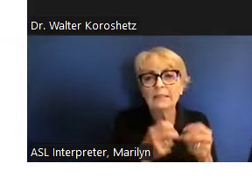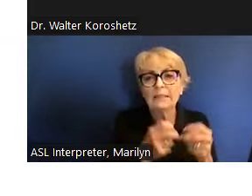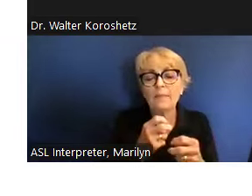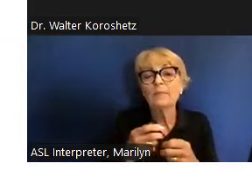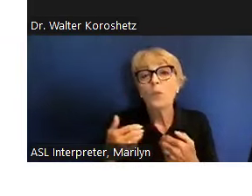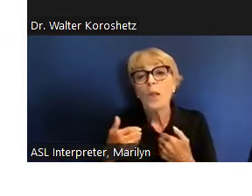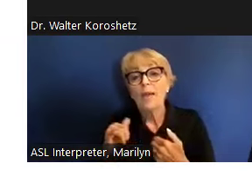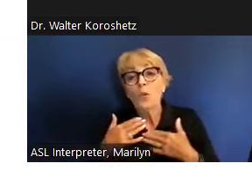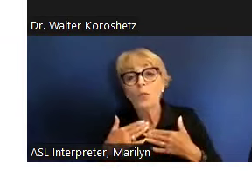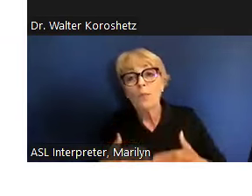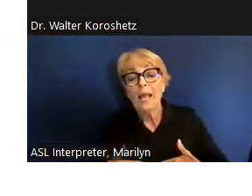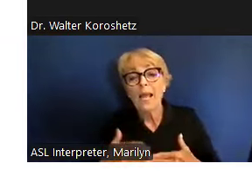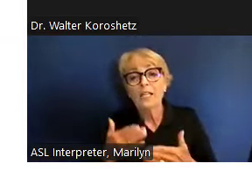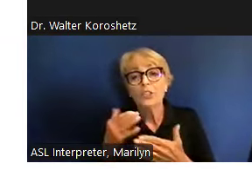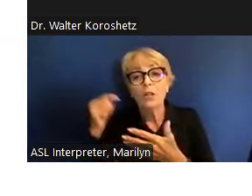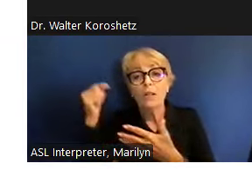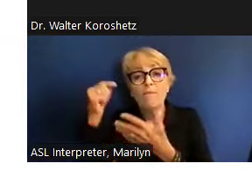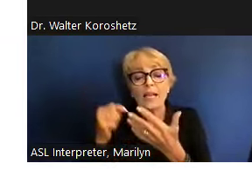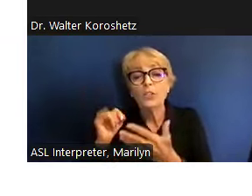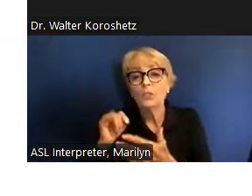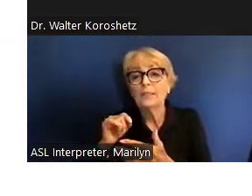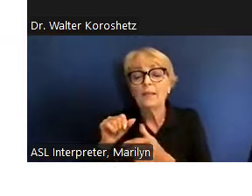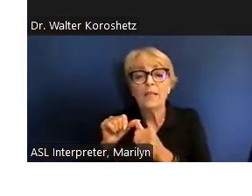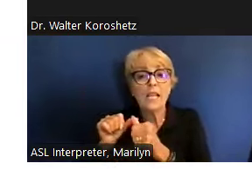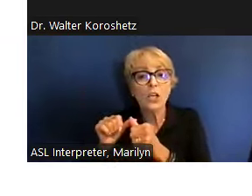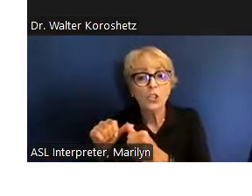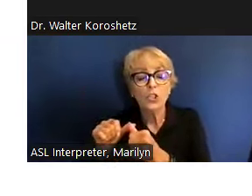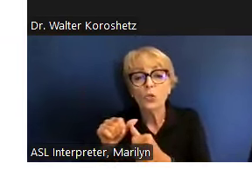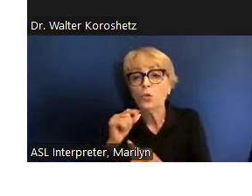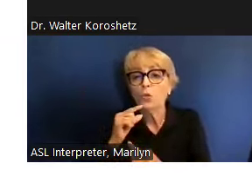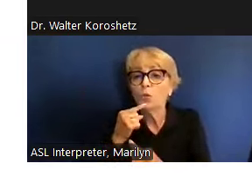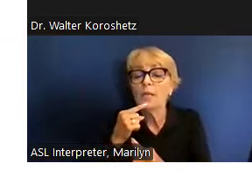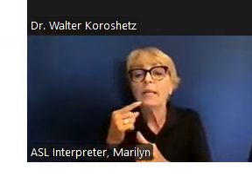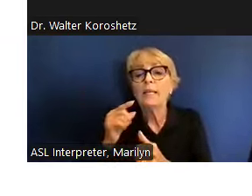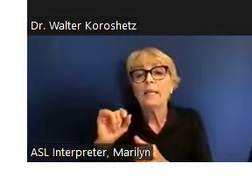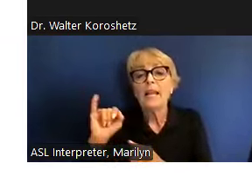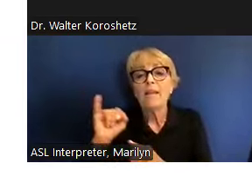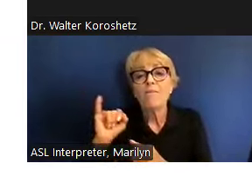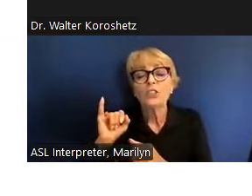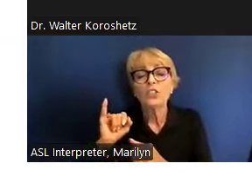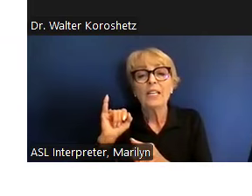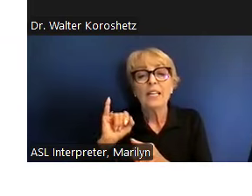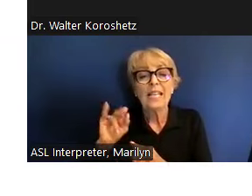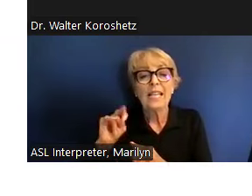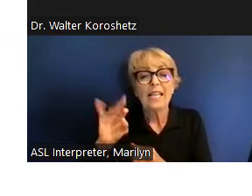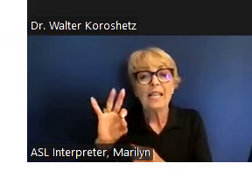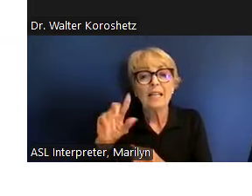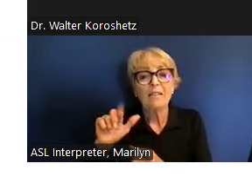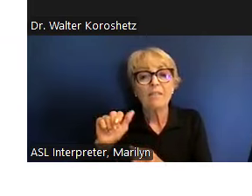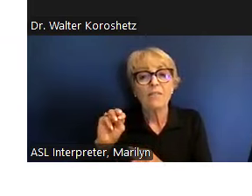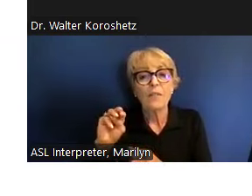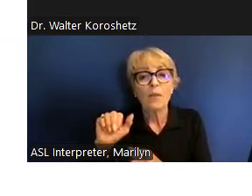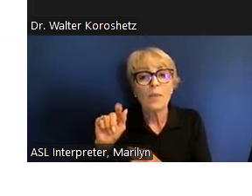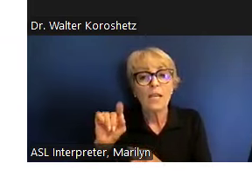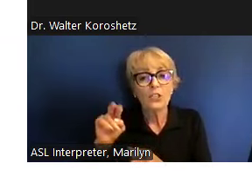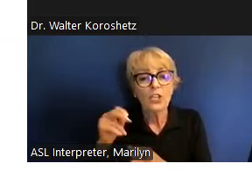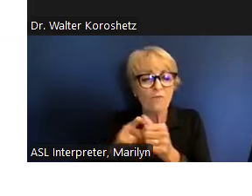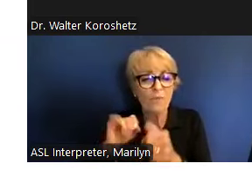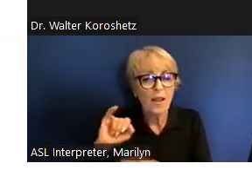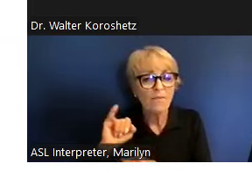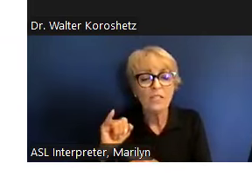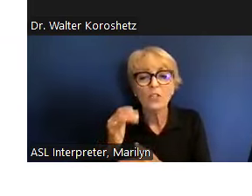factors. So the acute infection or inflammation that occurred from that infection, perhaps some ongoing immune